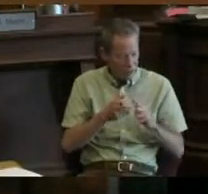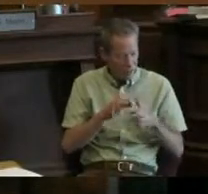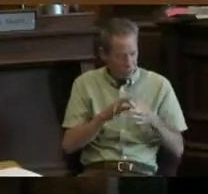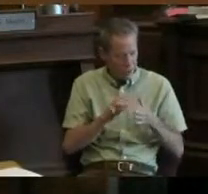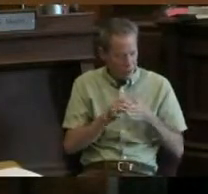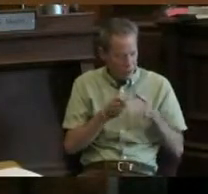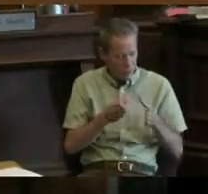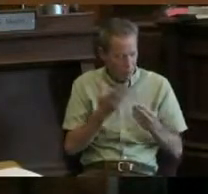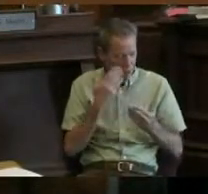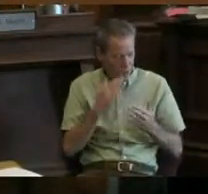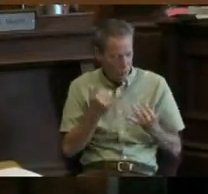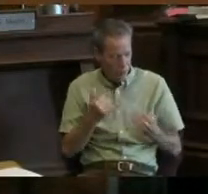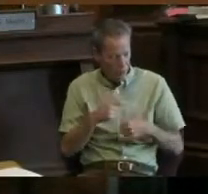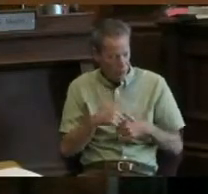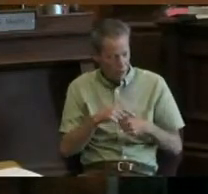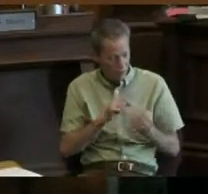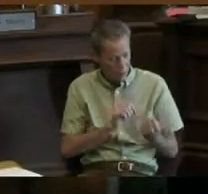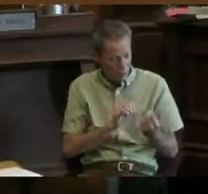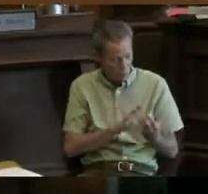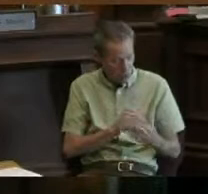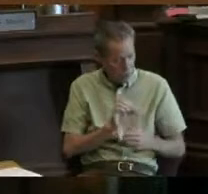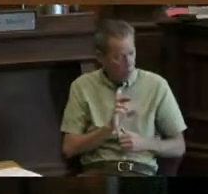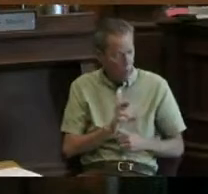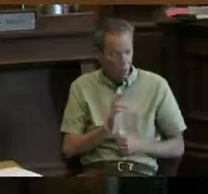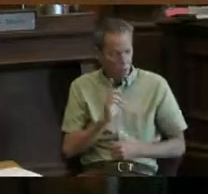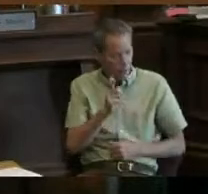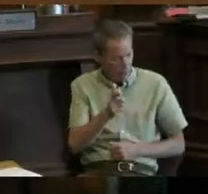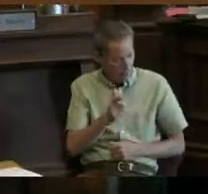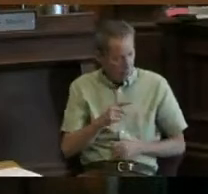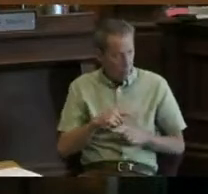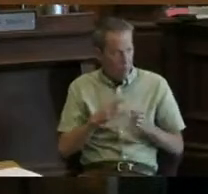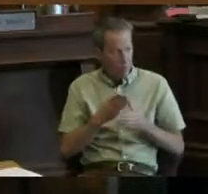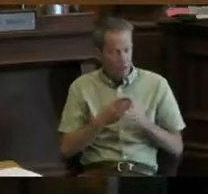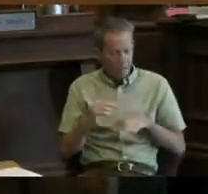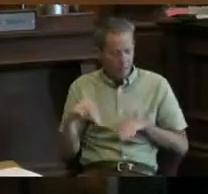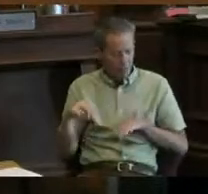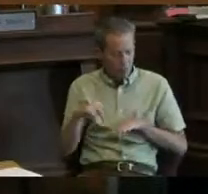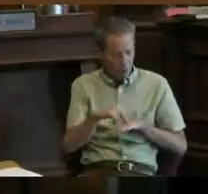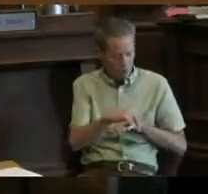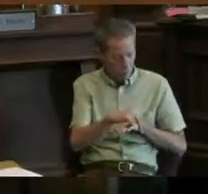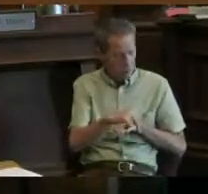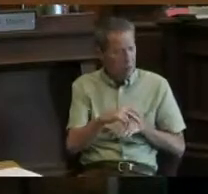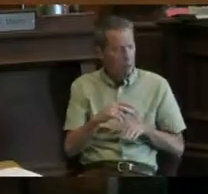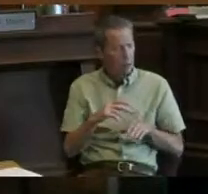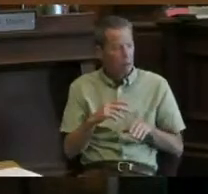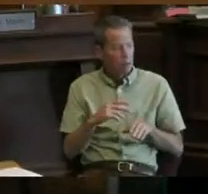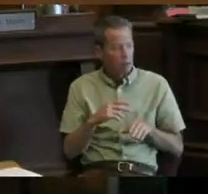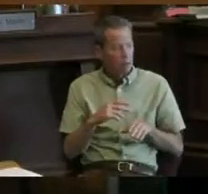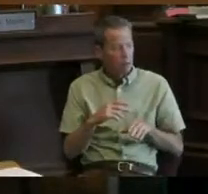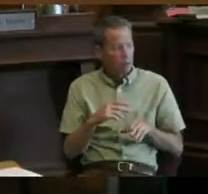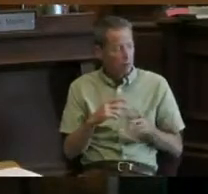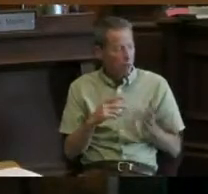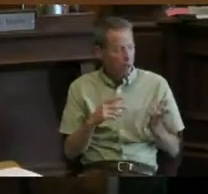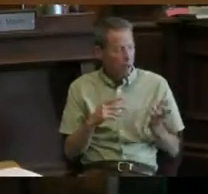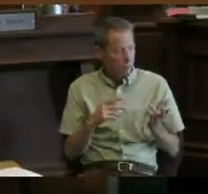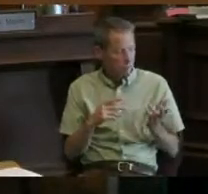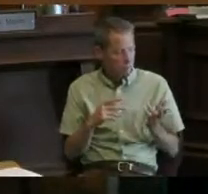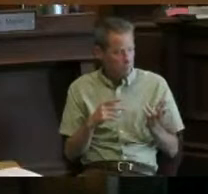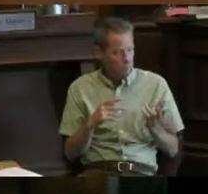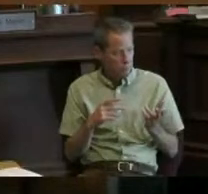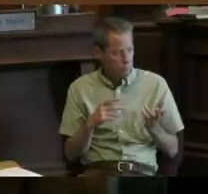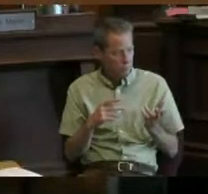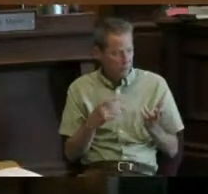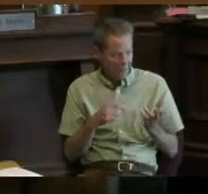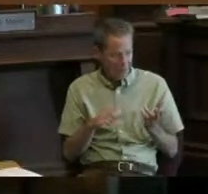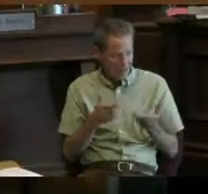time to address it or if that's something that's in the pipeline, but some of the crossings, some of the crosswalks, there's a desire for bump outs, things like that. So is